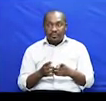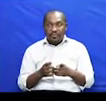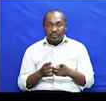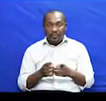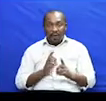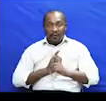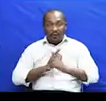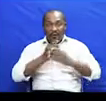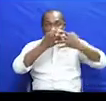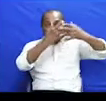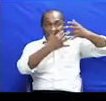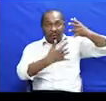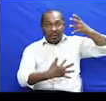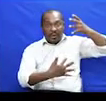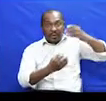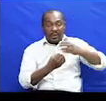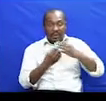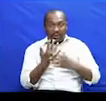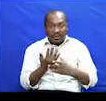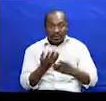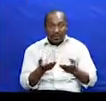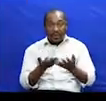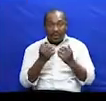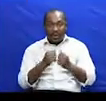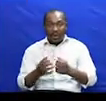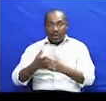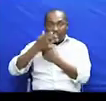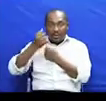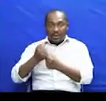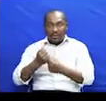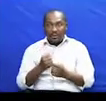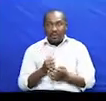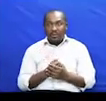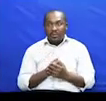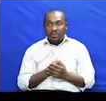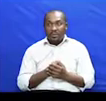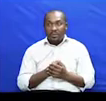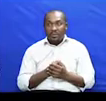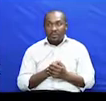results were obtained.